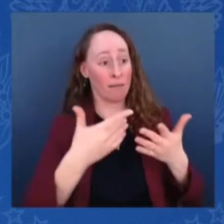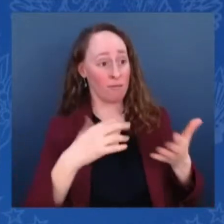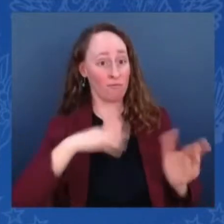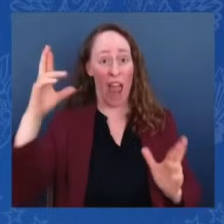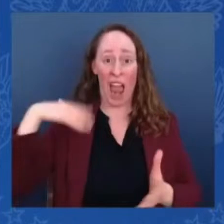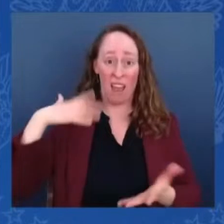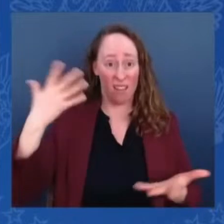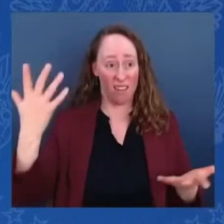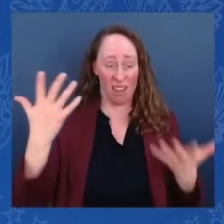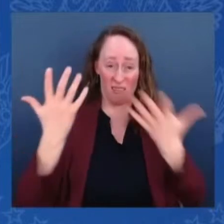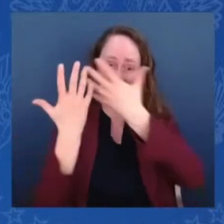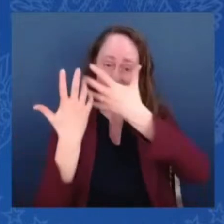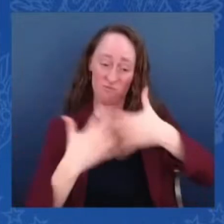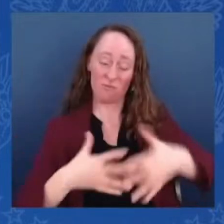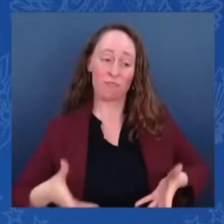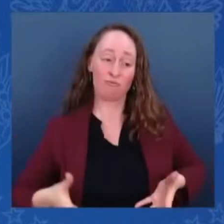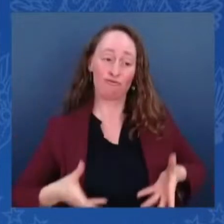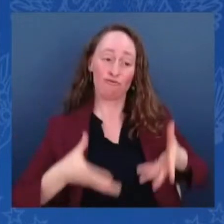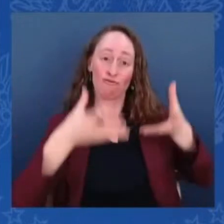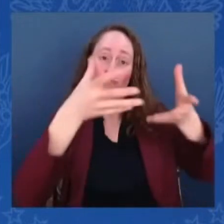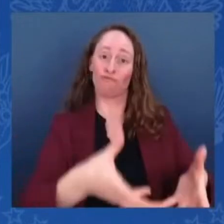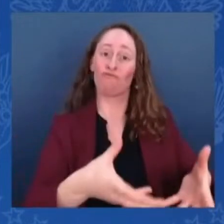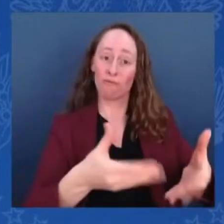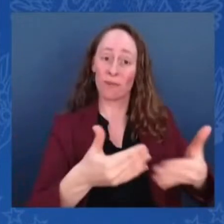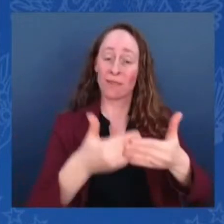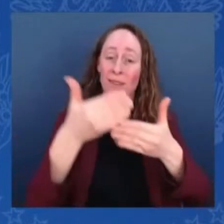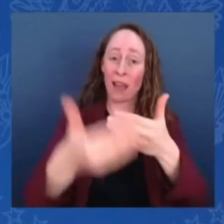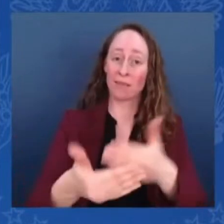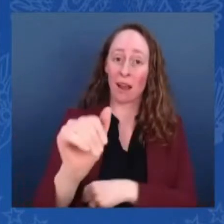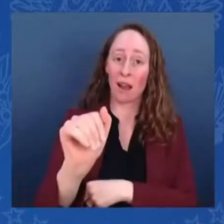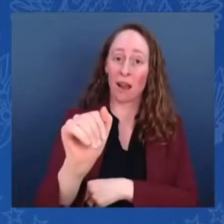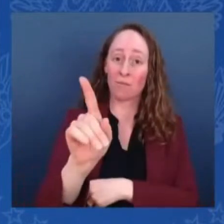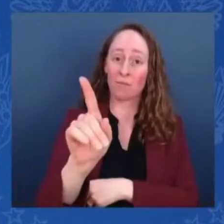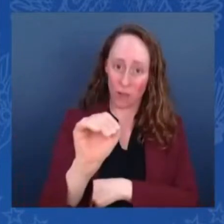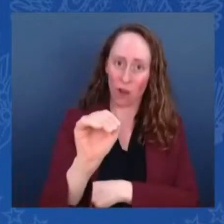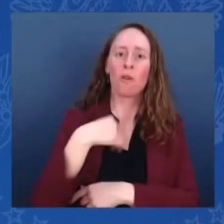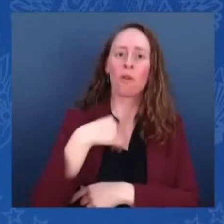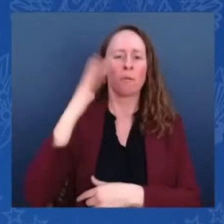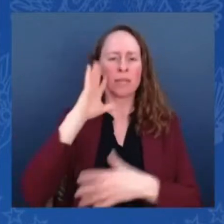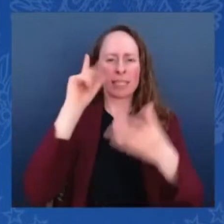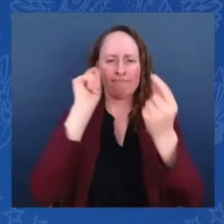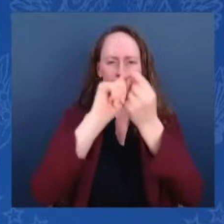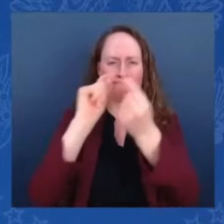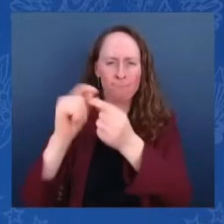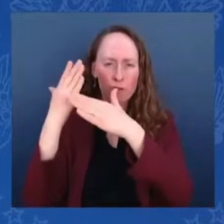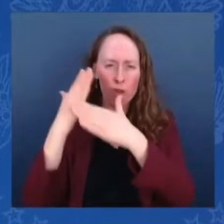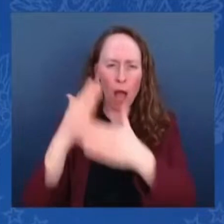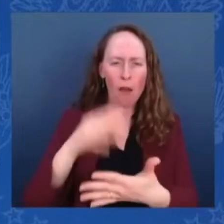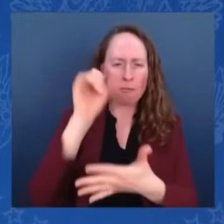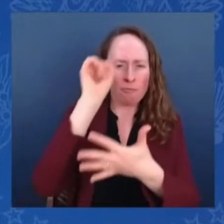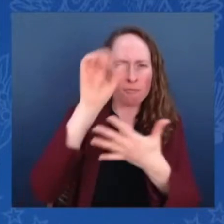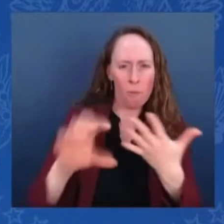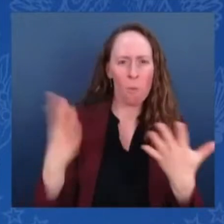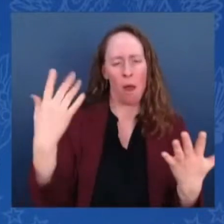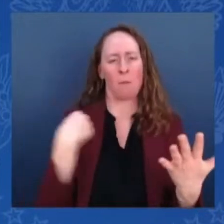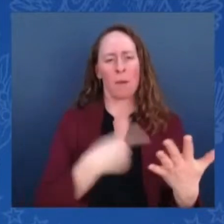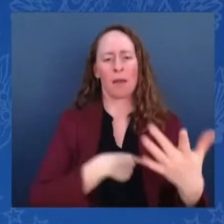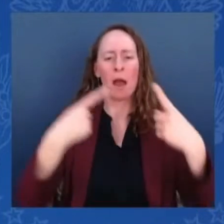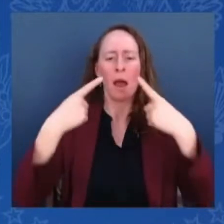Today, I want to lay out what we've done, the opportunities we've created for America, and those opportunities going